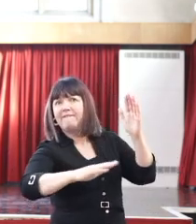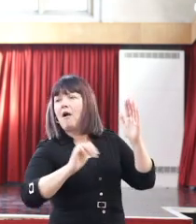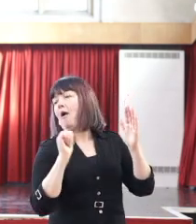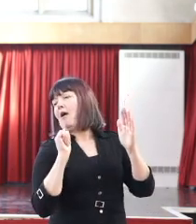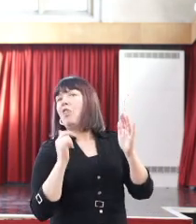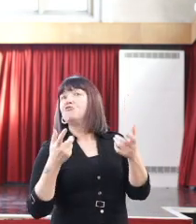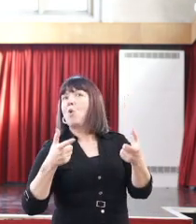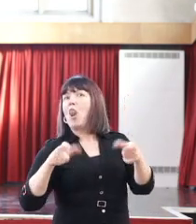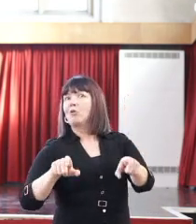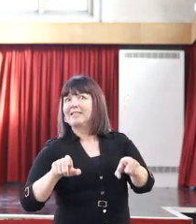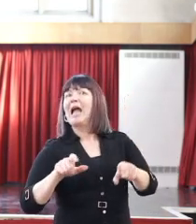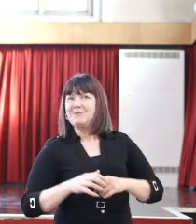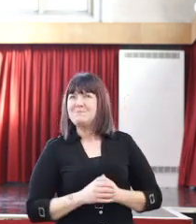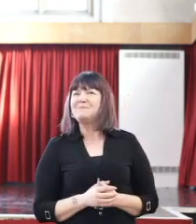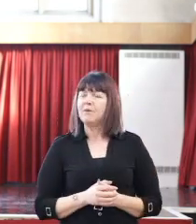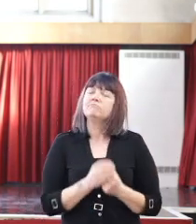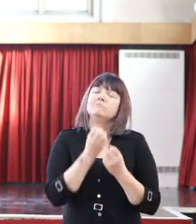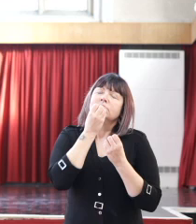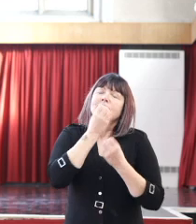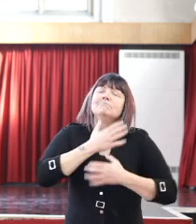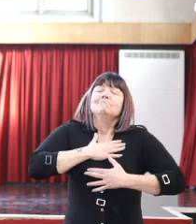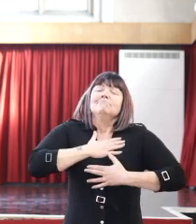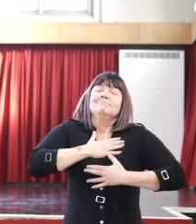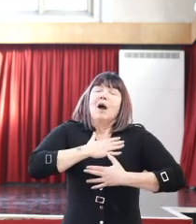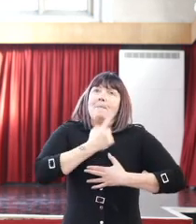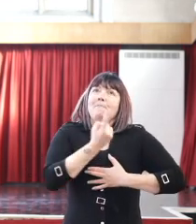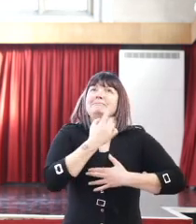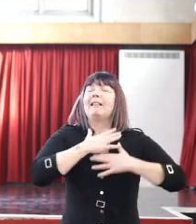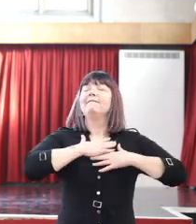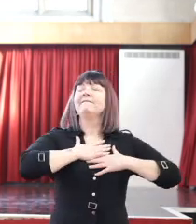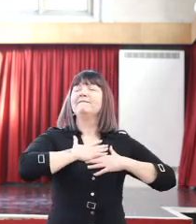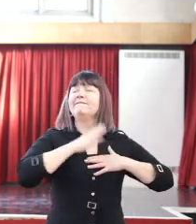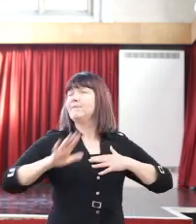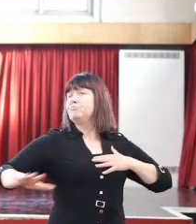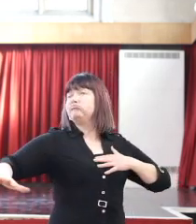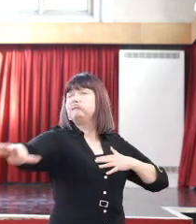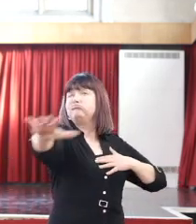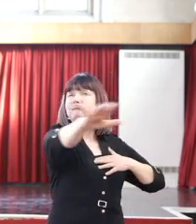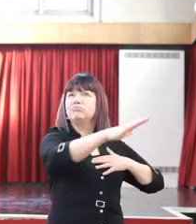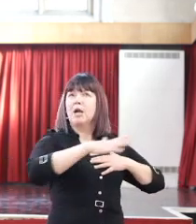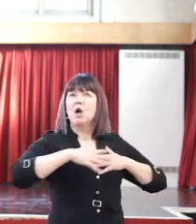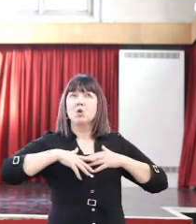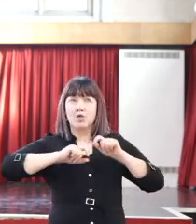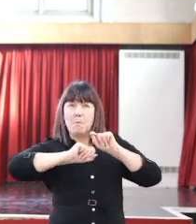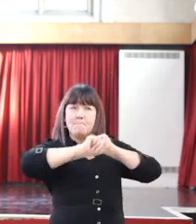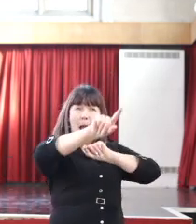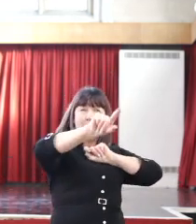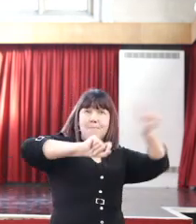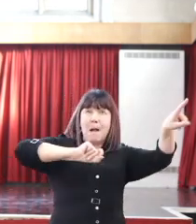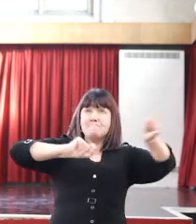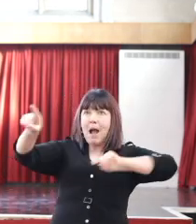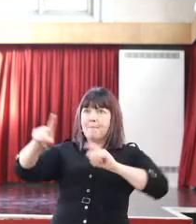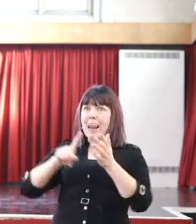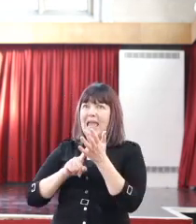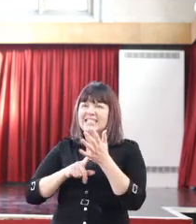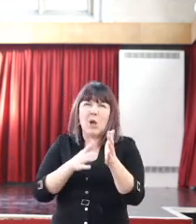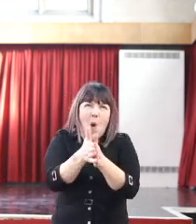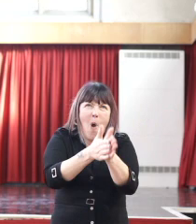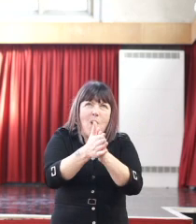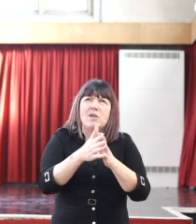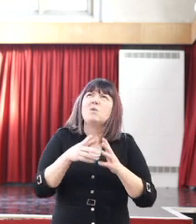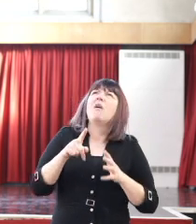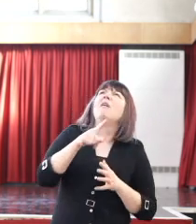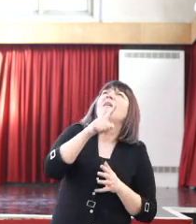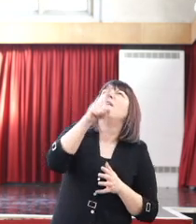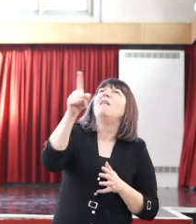was a really kind of magical moment where I had the beach to myself and could fire lasers willy-nilly, and there was just the seagulls